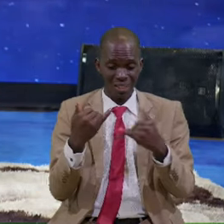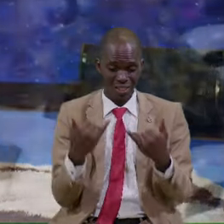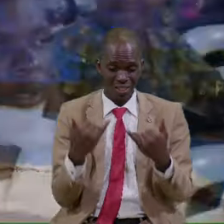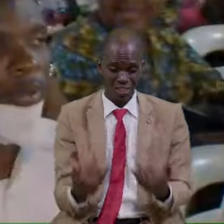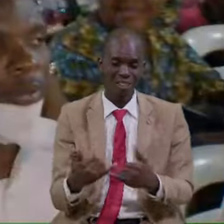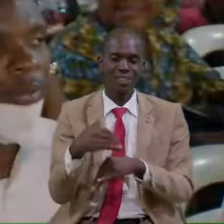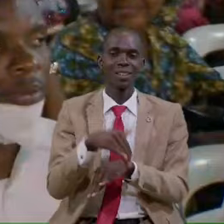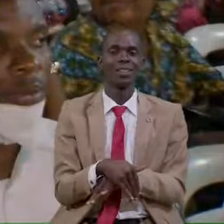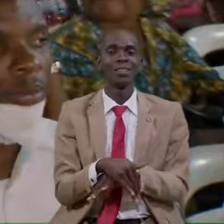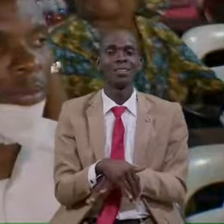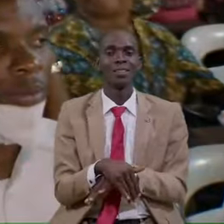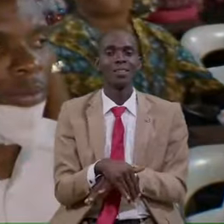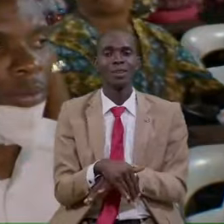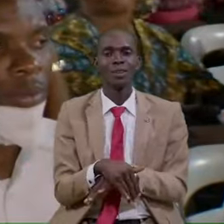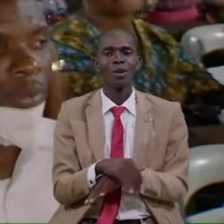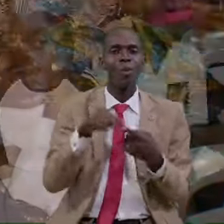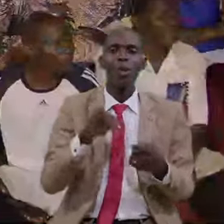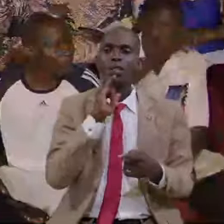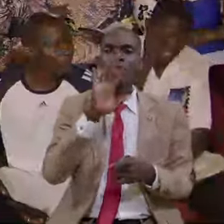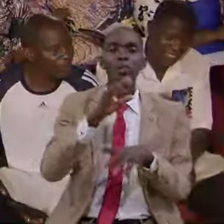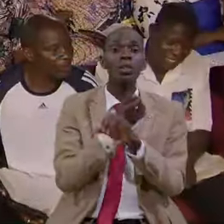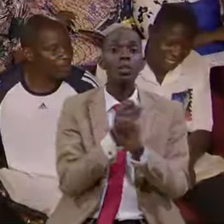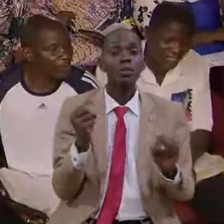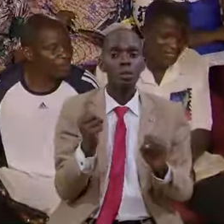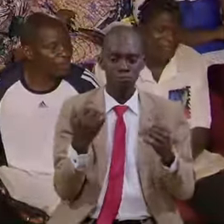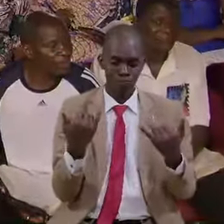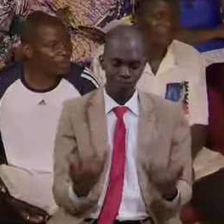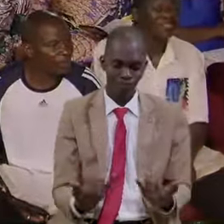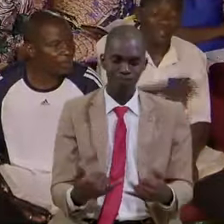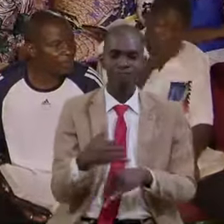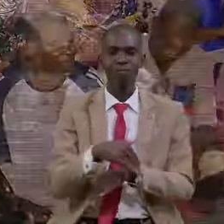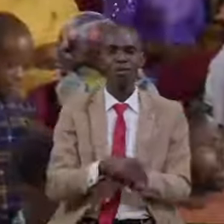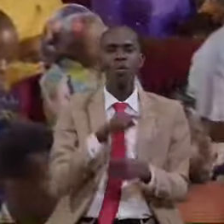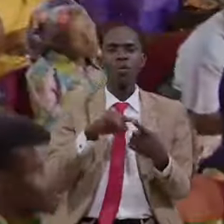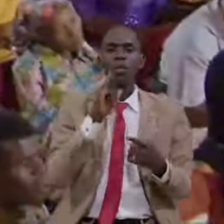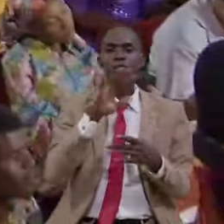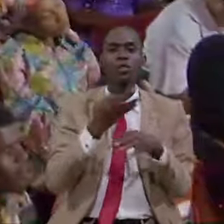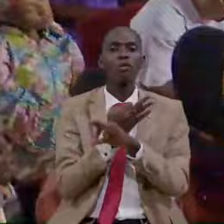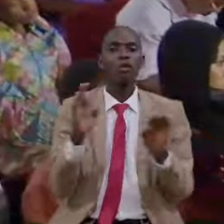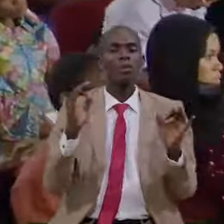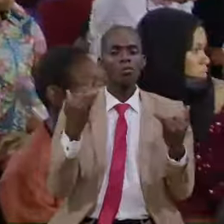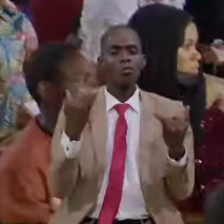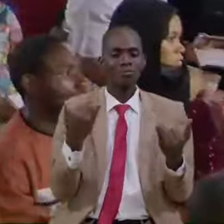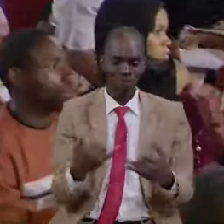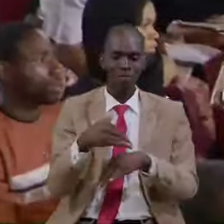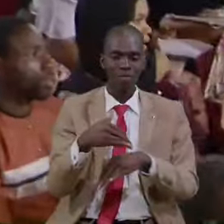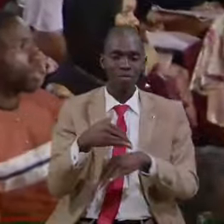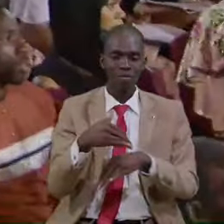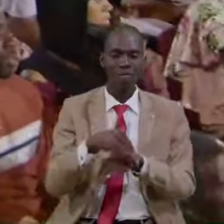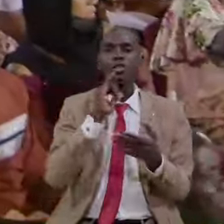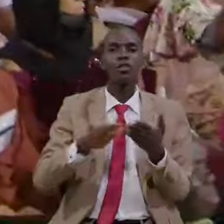tonight when when it's your salvation when it's your freedom when it's your